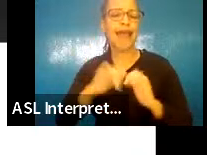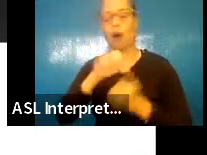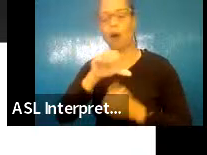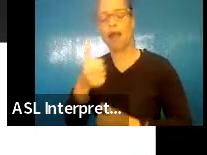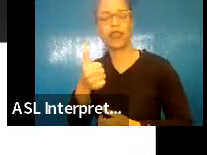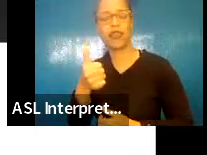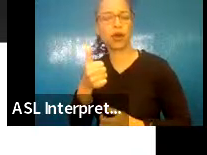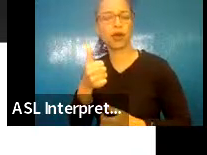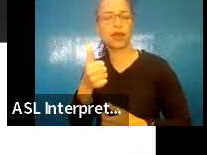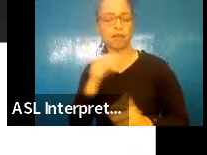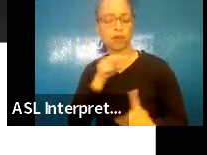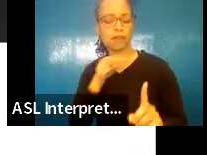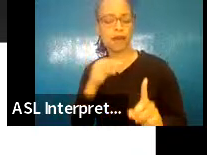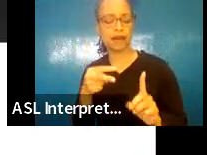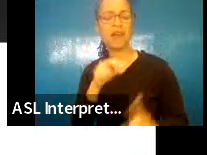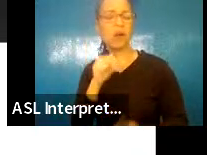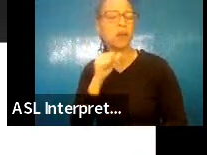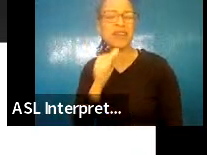to come up with